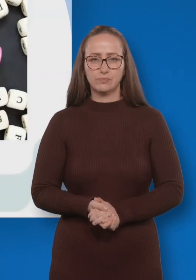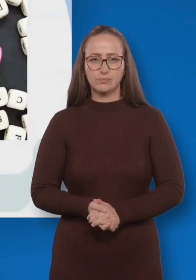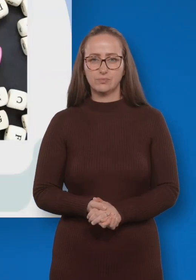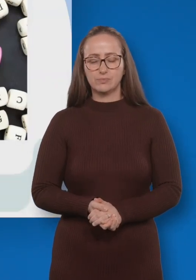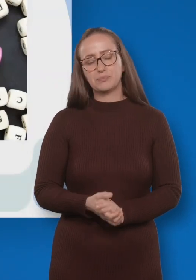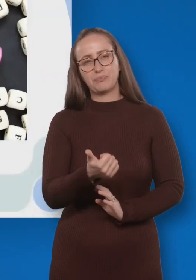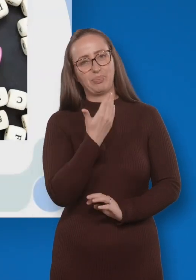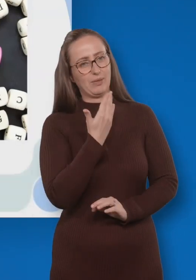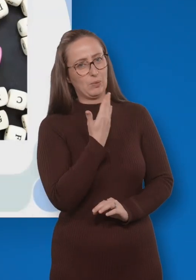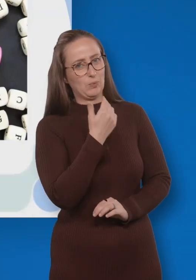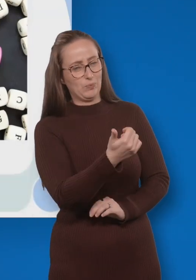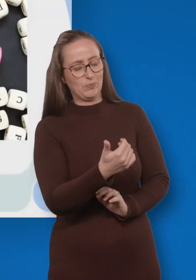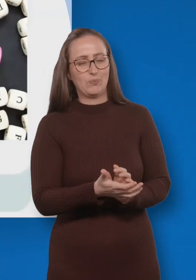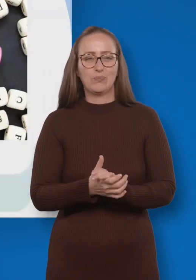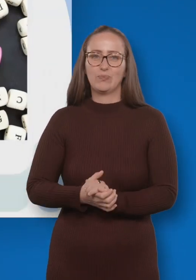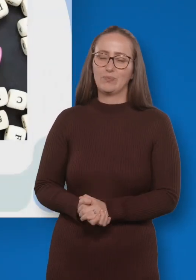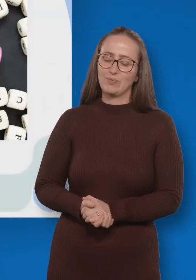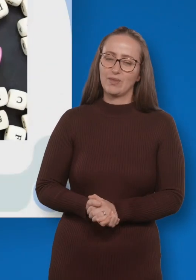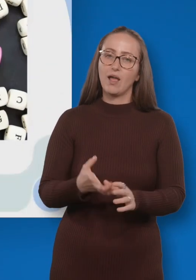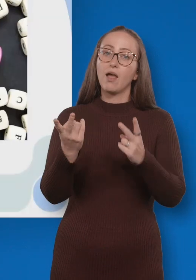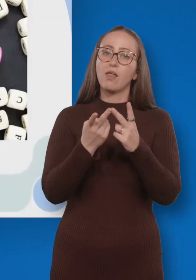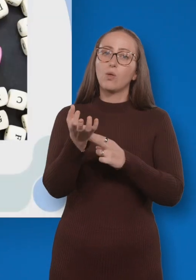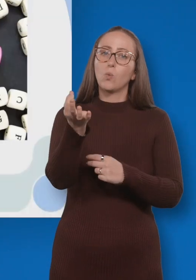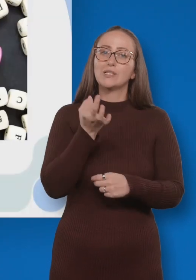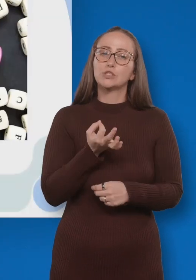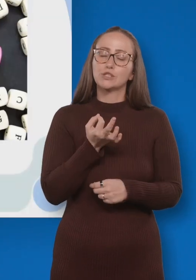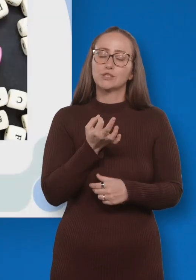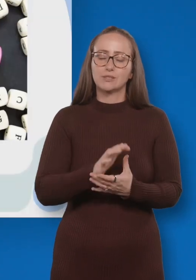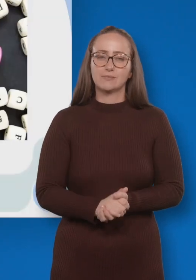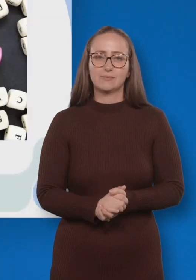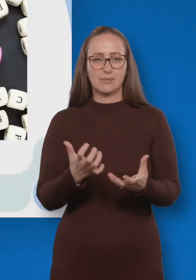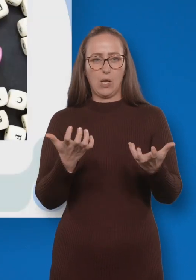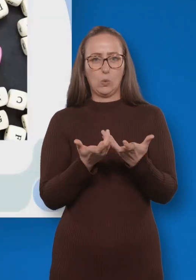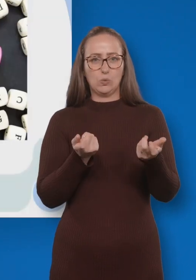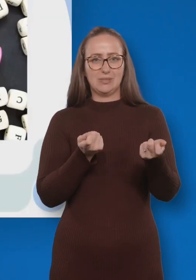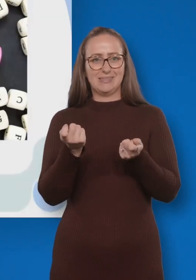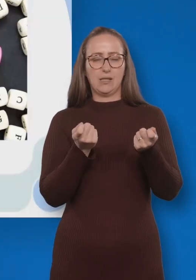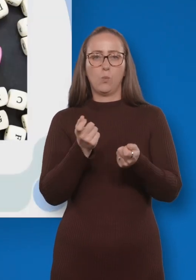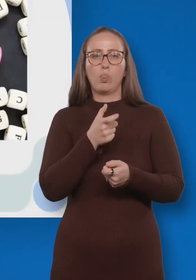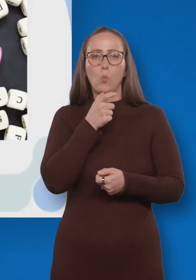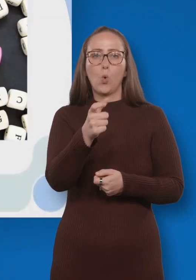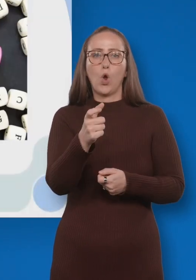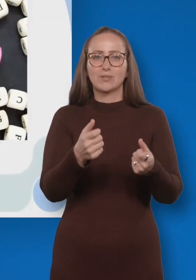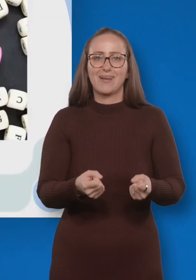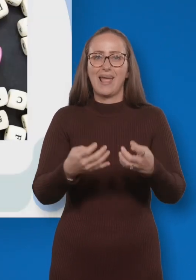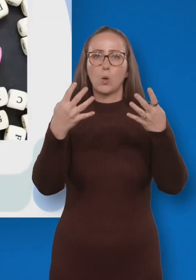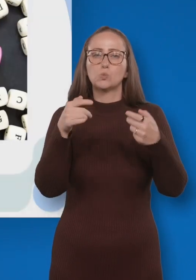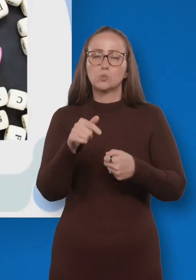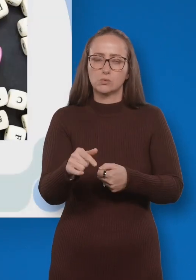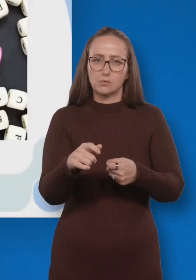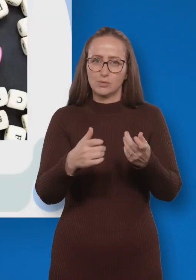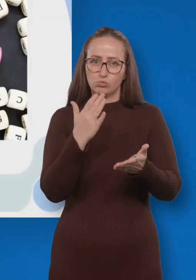Thanks. Another question is about how to deal with word count. So how to be thorough